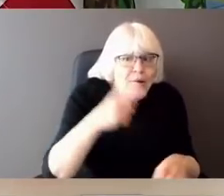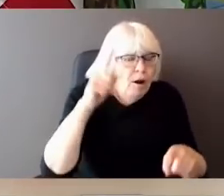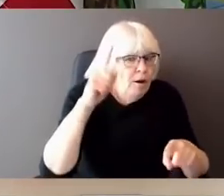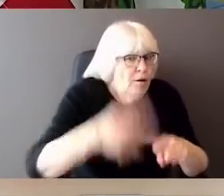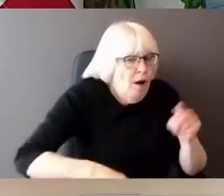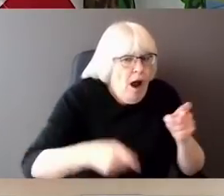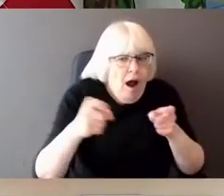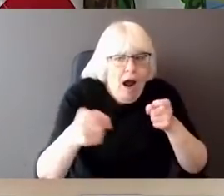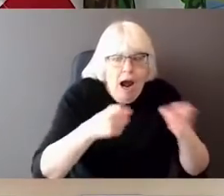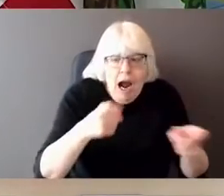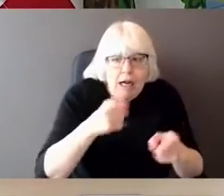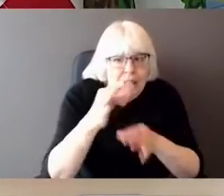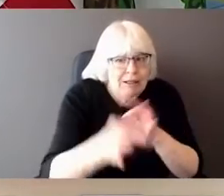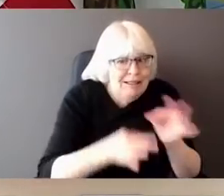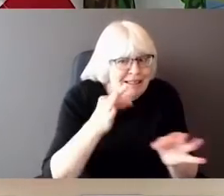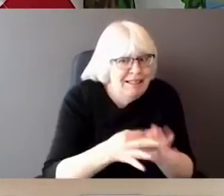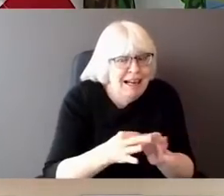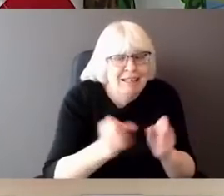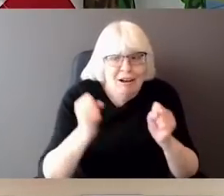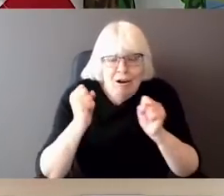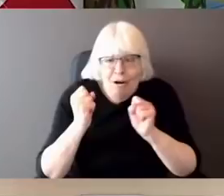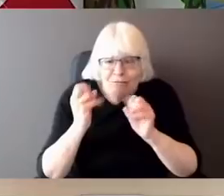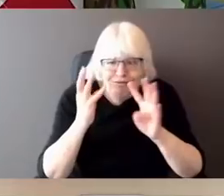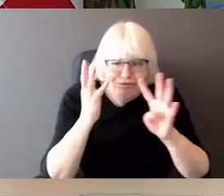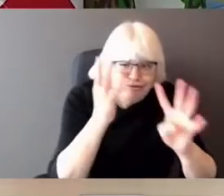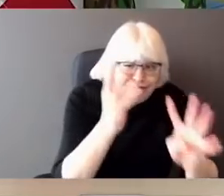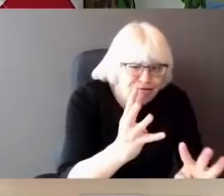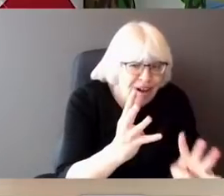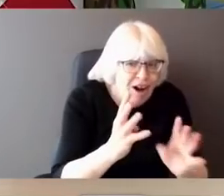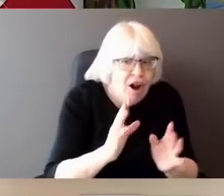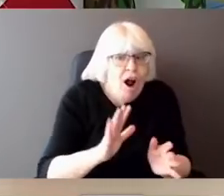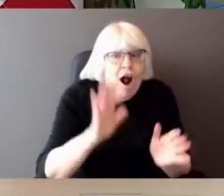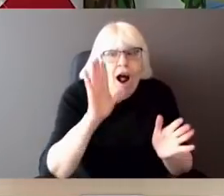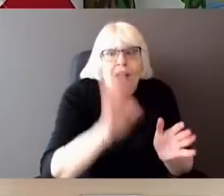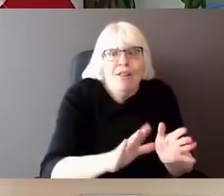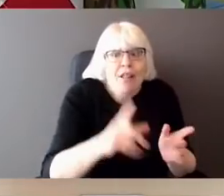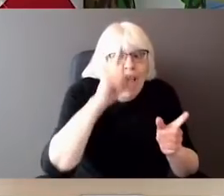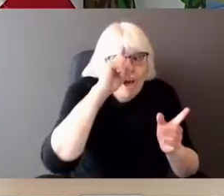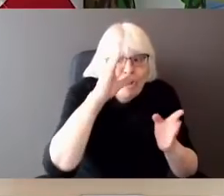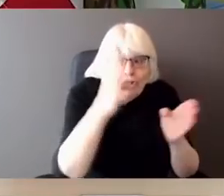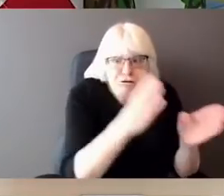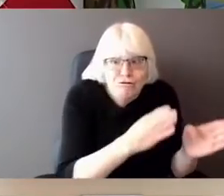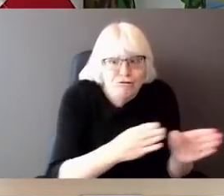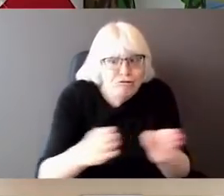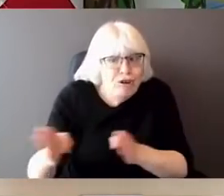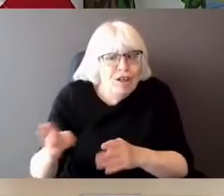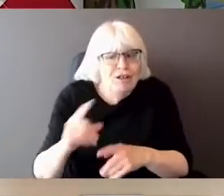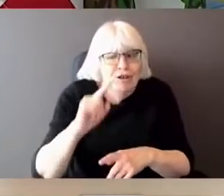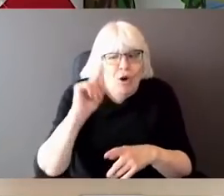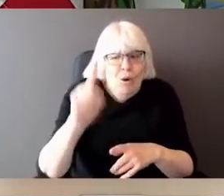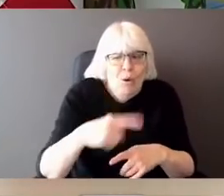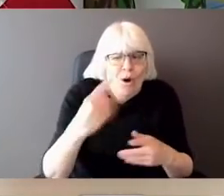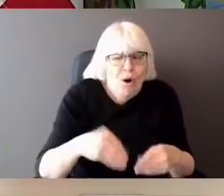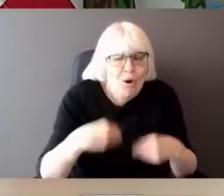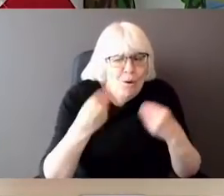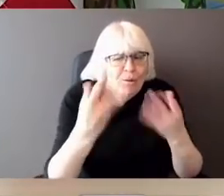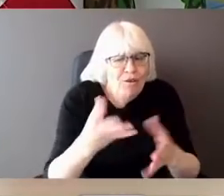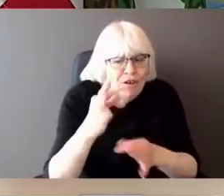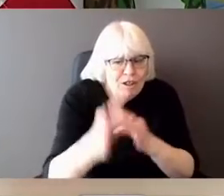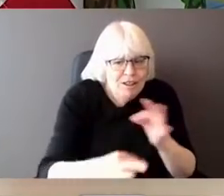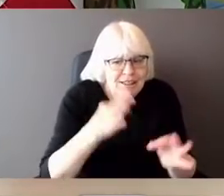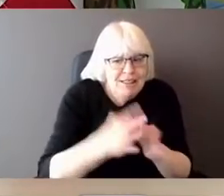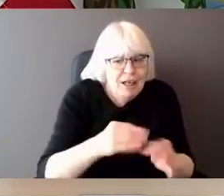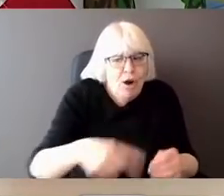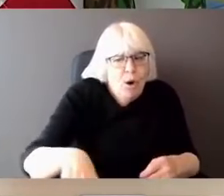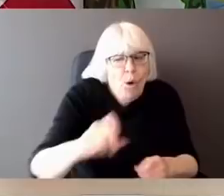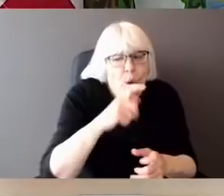and territories focusing on testing among those most vulnerable. But because we have both PCR and rapid